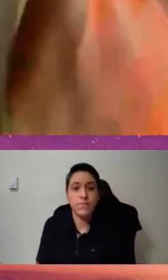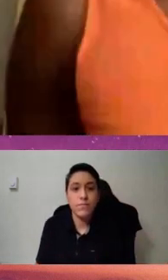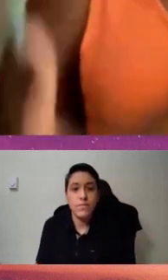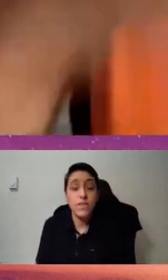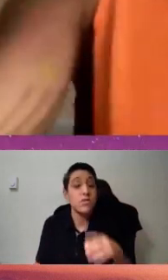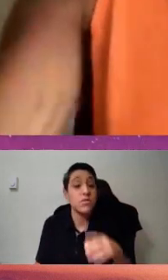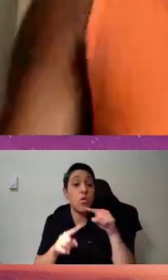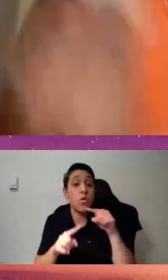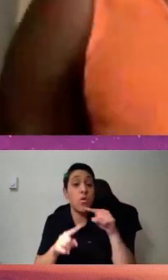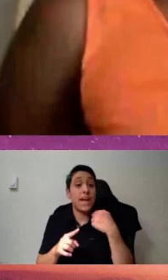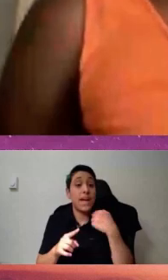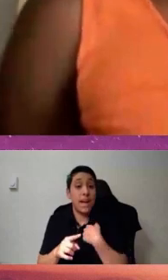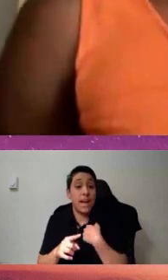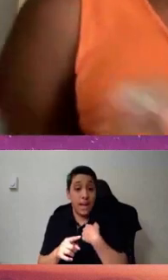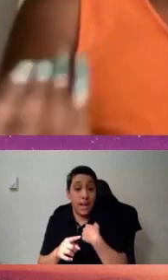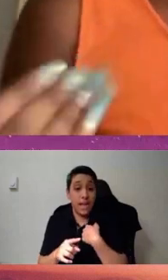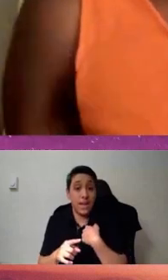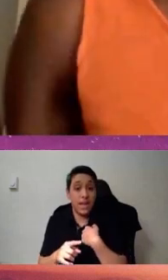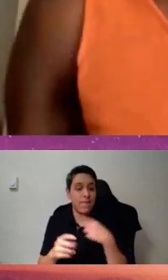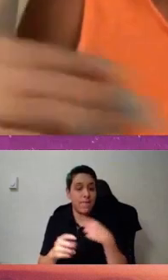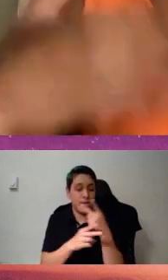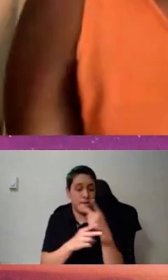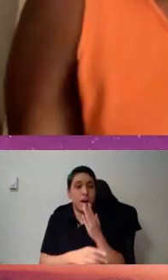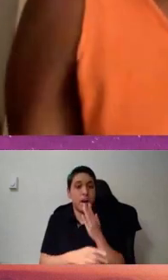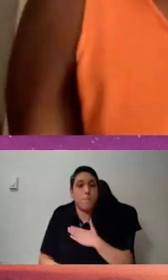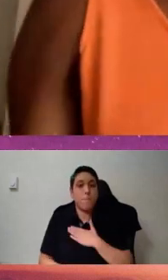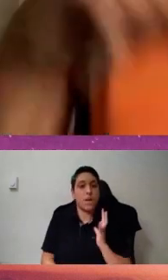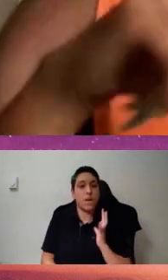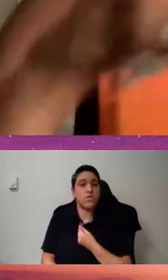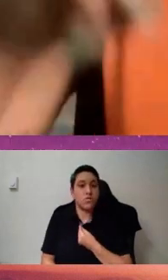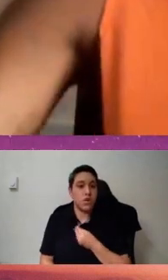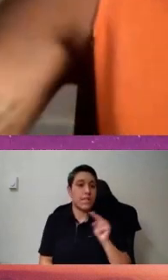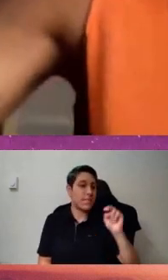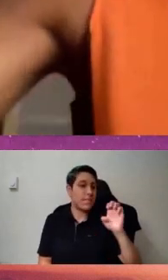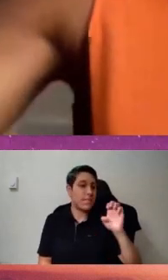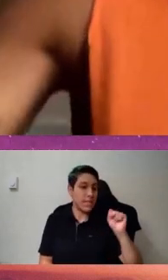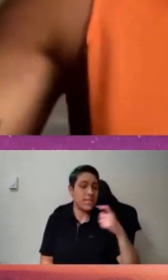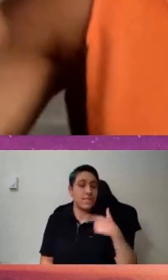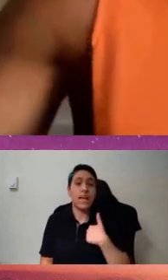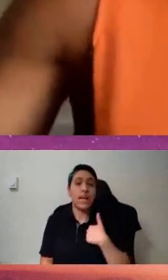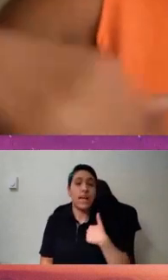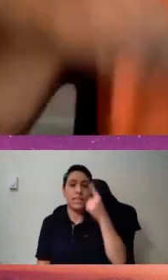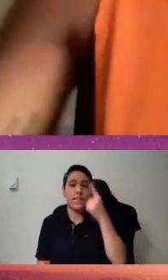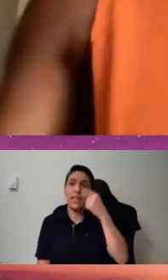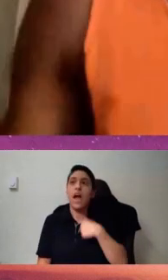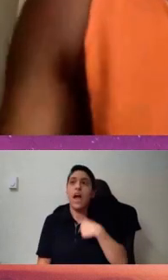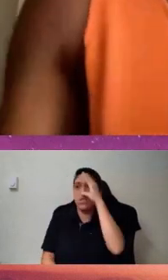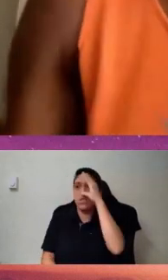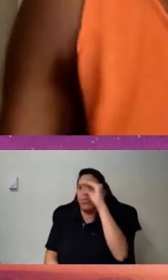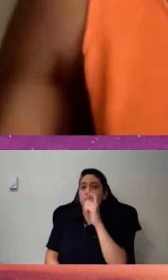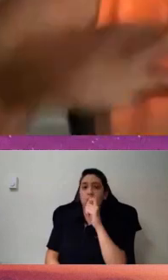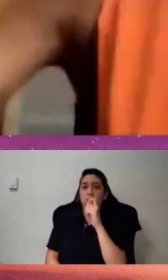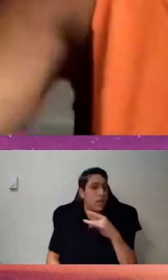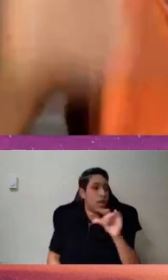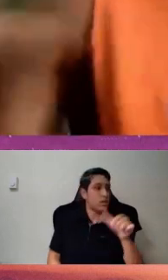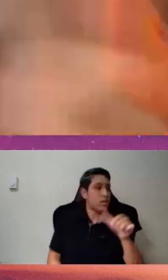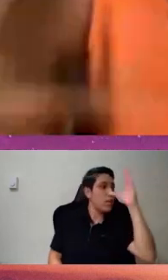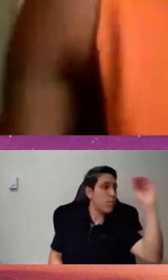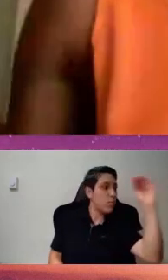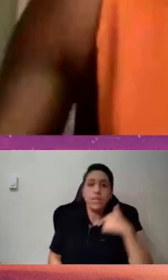I coming into my transness, I realized, I wasn't a boy that liked other boys this whole time. I was never a boy. Like,